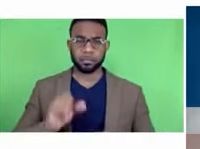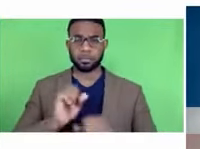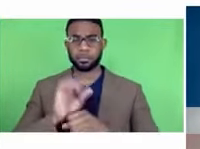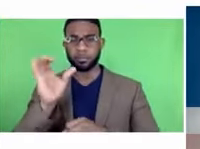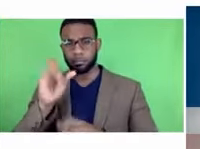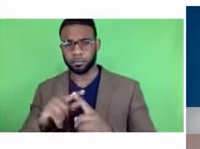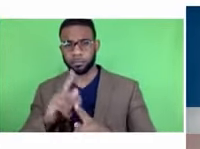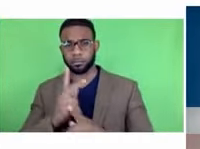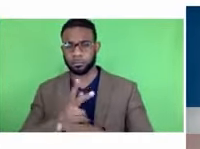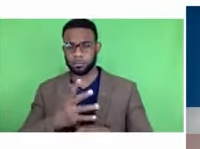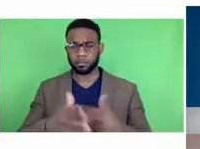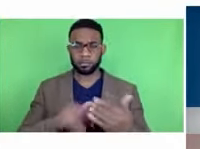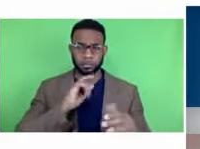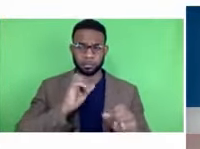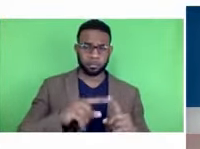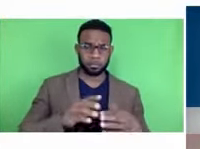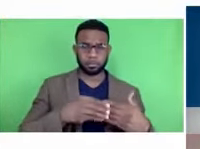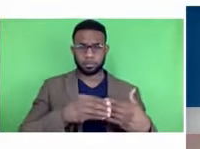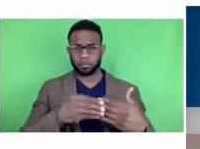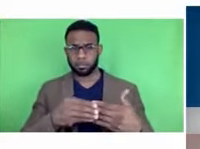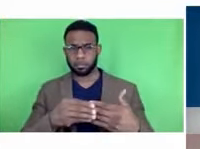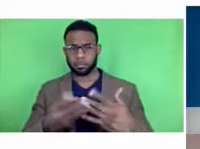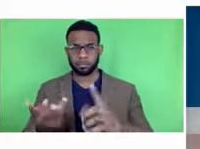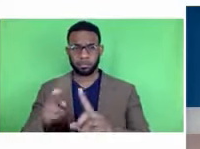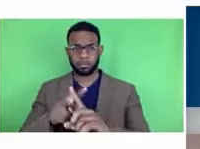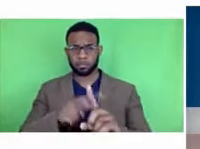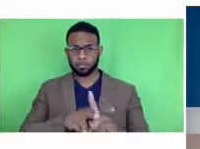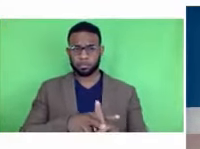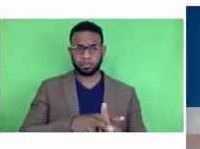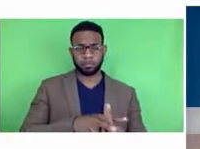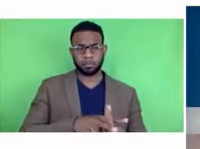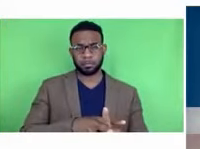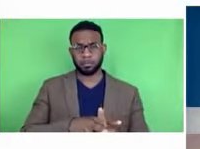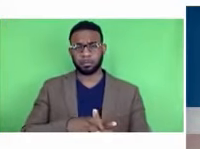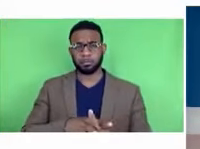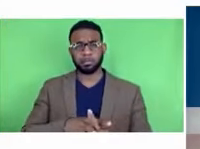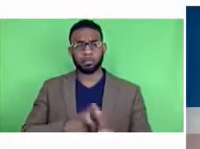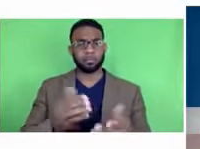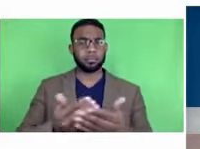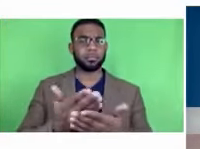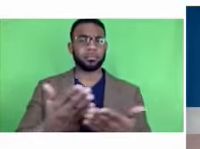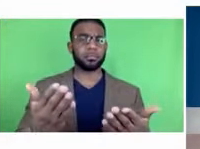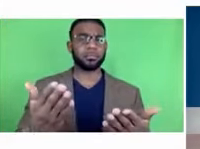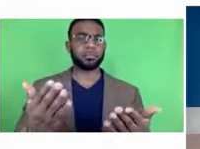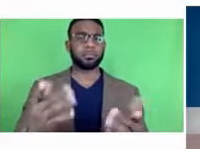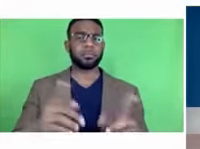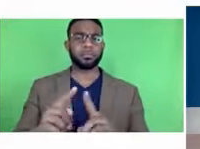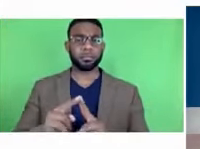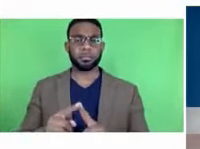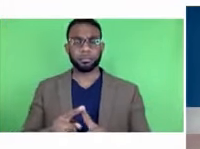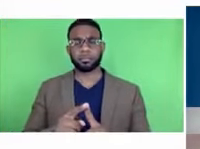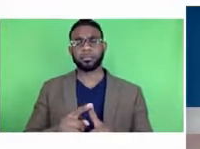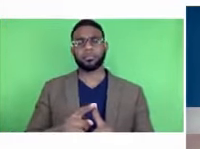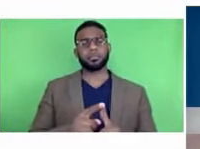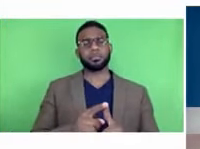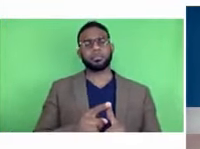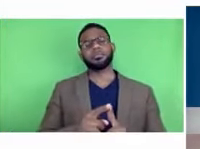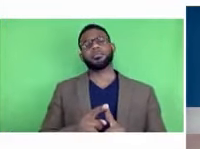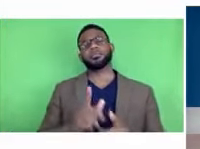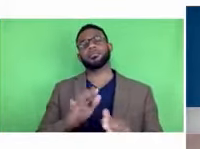kind of being able to be flexible and roll with those kind of, you know, new things as well. And opens a whole new